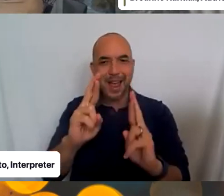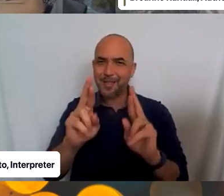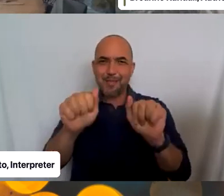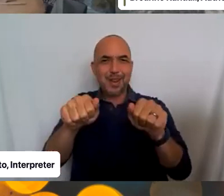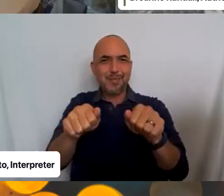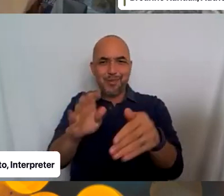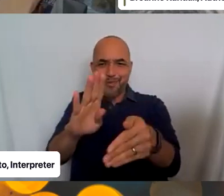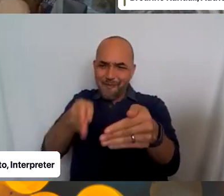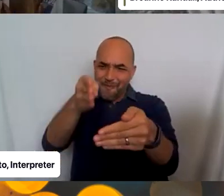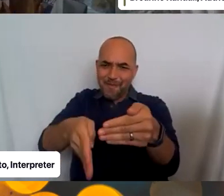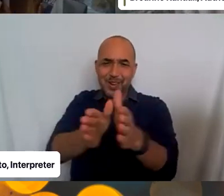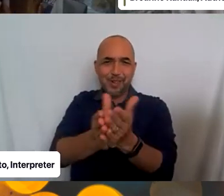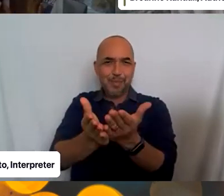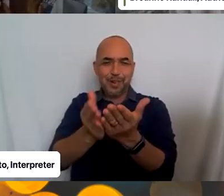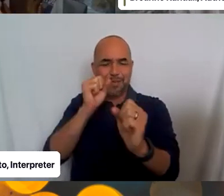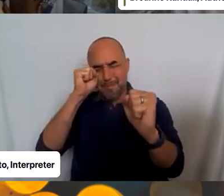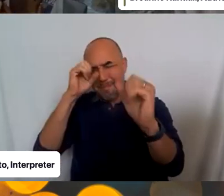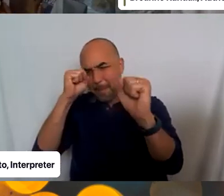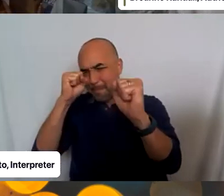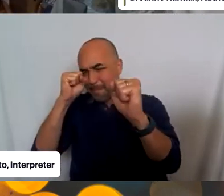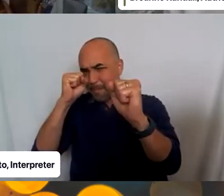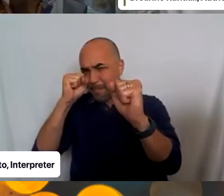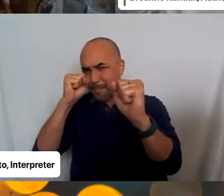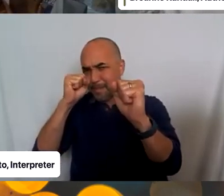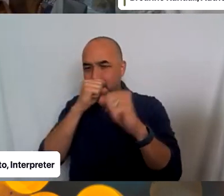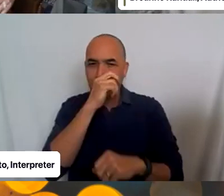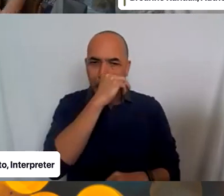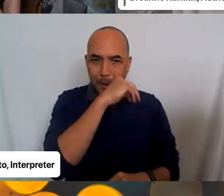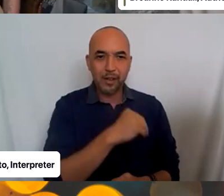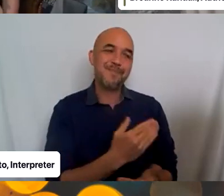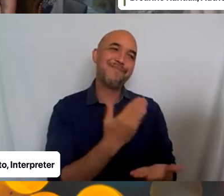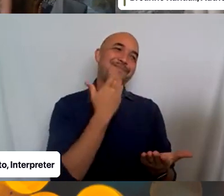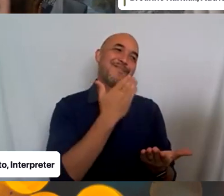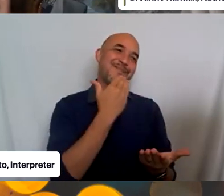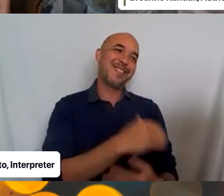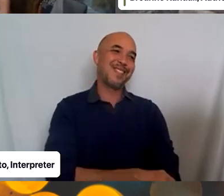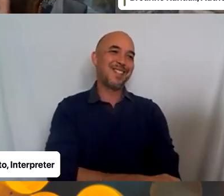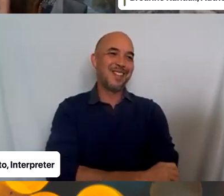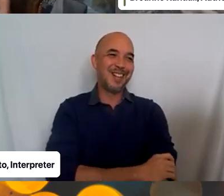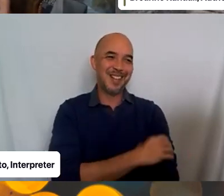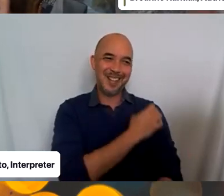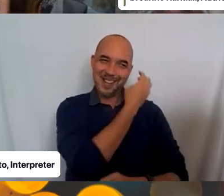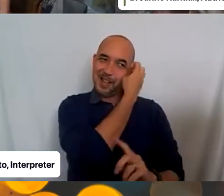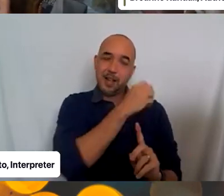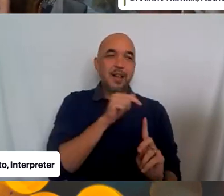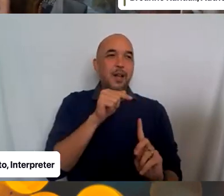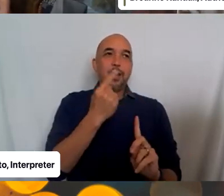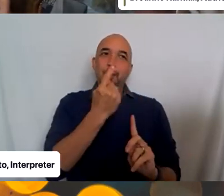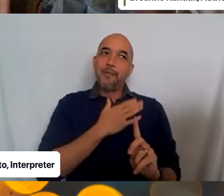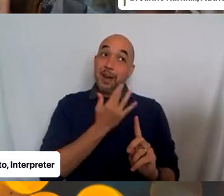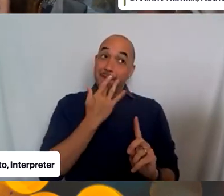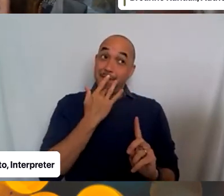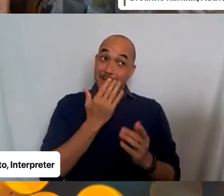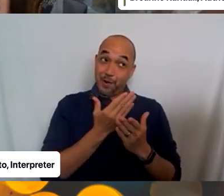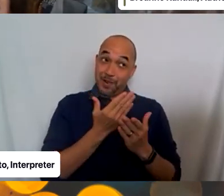it's amazing. And what an accomplishment. Well, thank you very much. This is one of my favorite things to talk about,